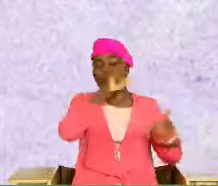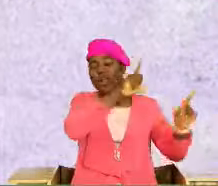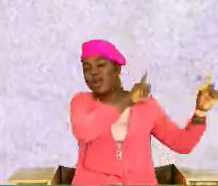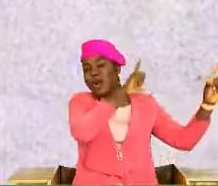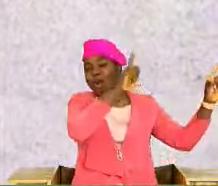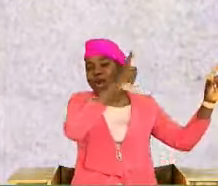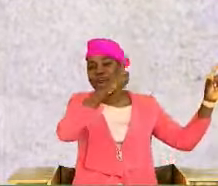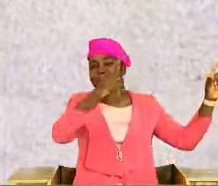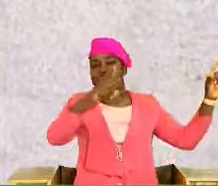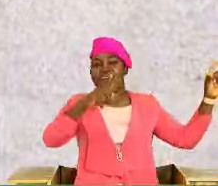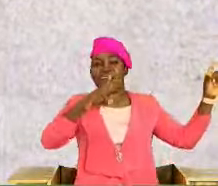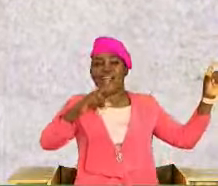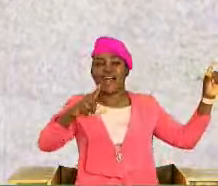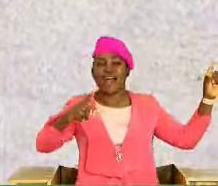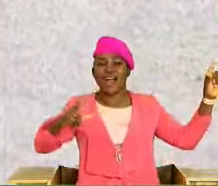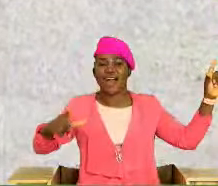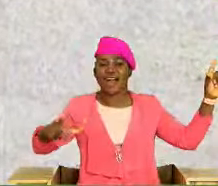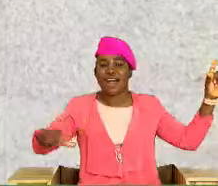coming